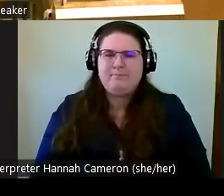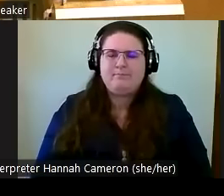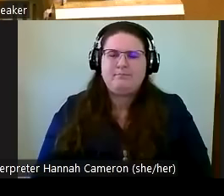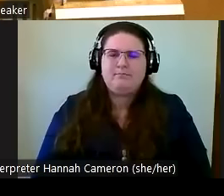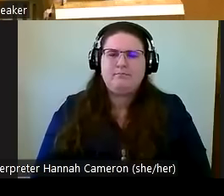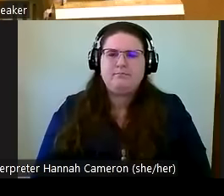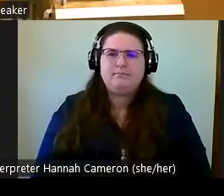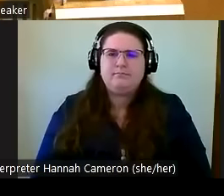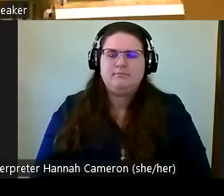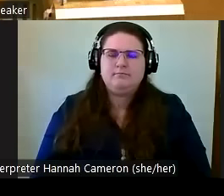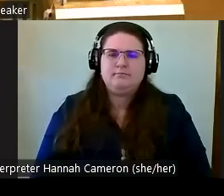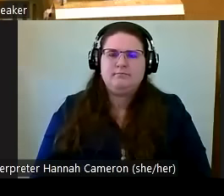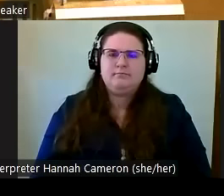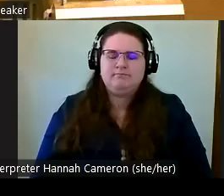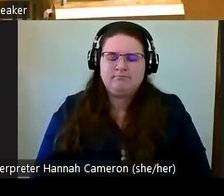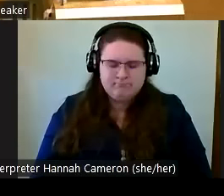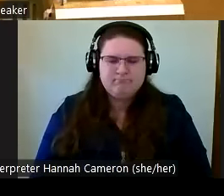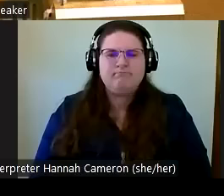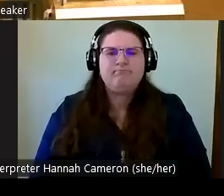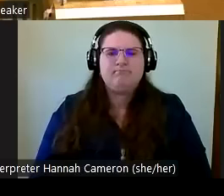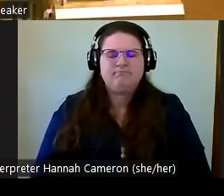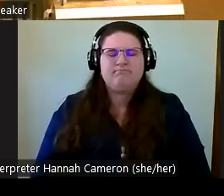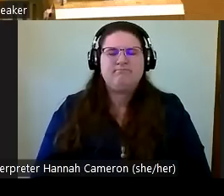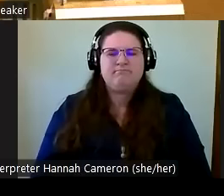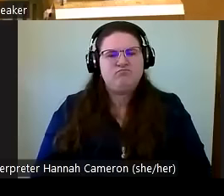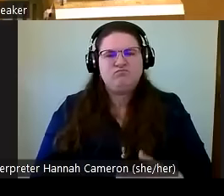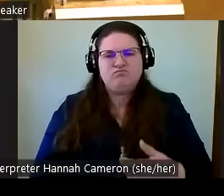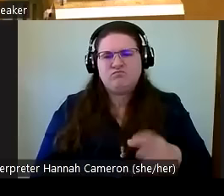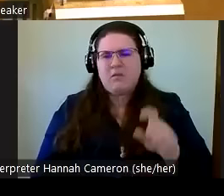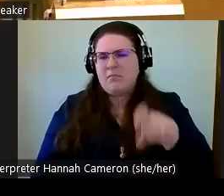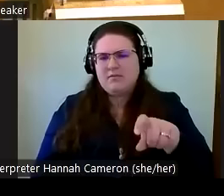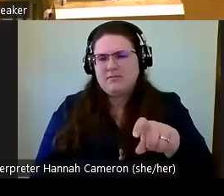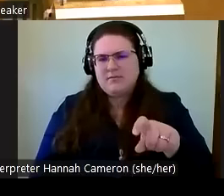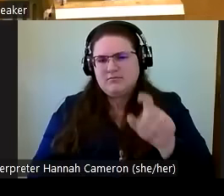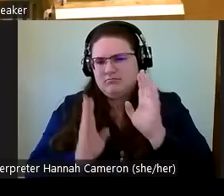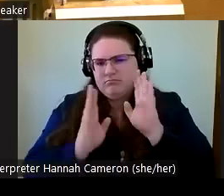it was necessary to start paying attention.